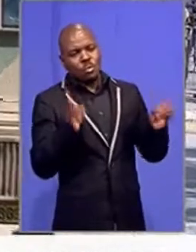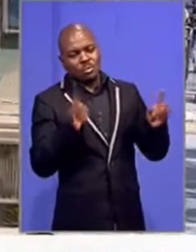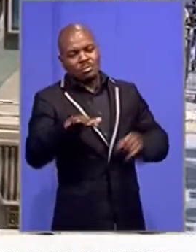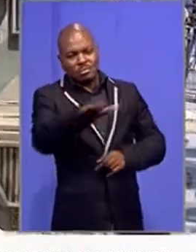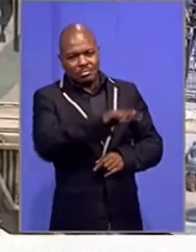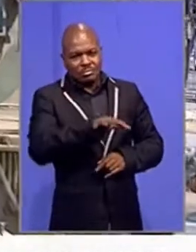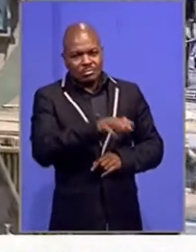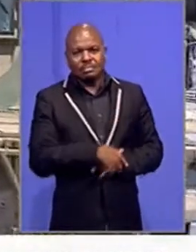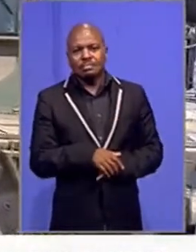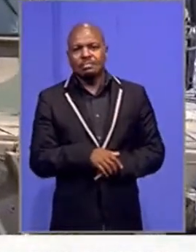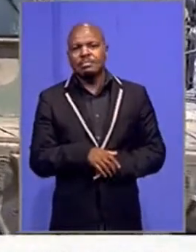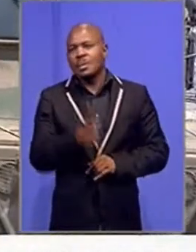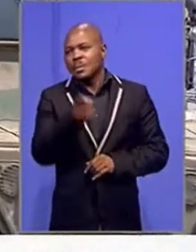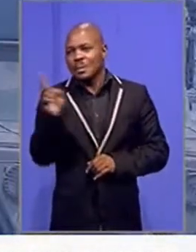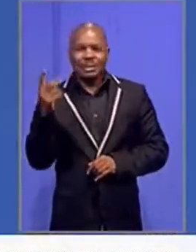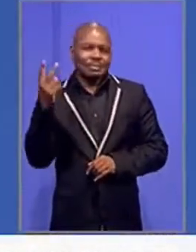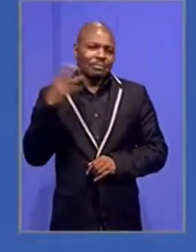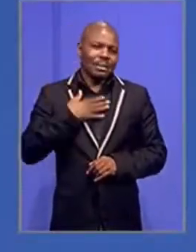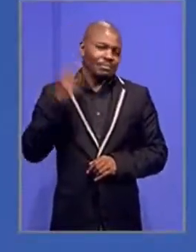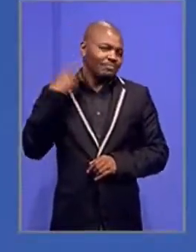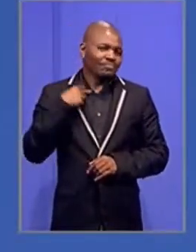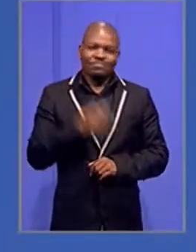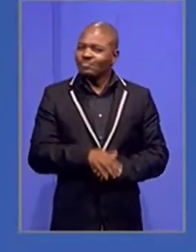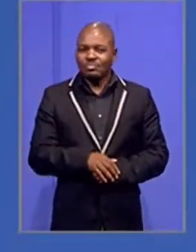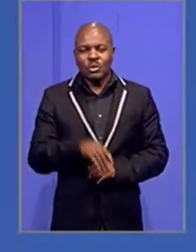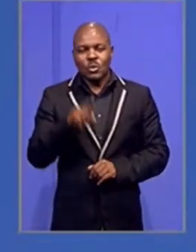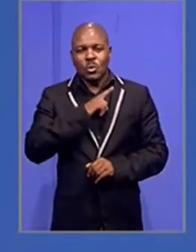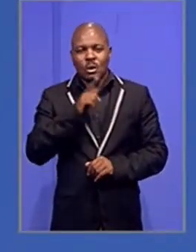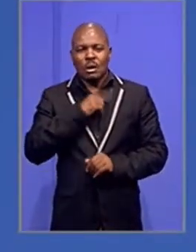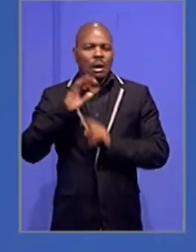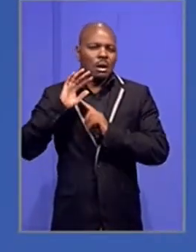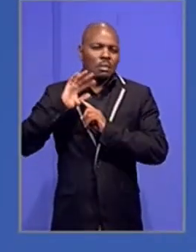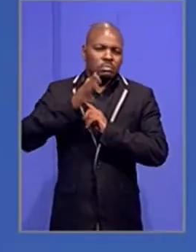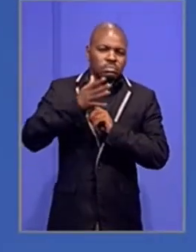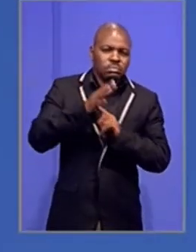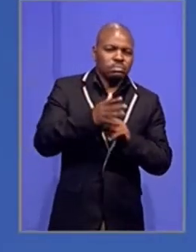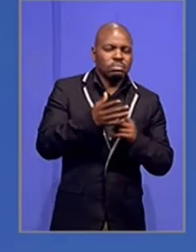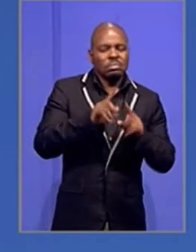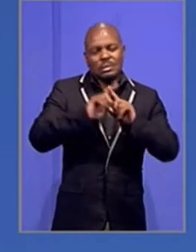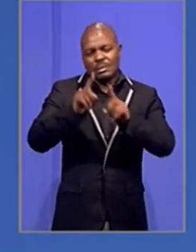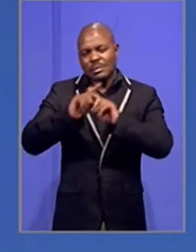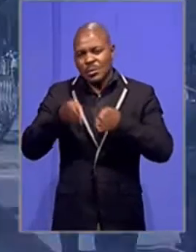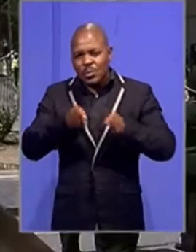lena ha ba ka ba phoqeya mo difofane tse sebedisetswang mabaka